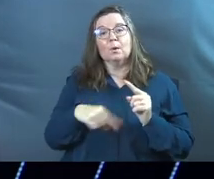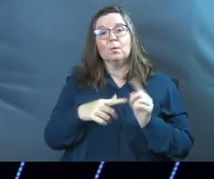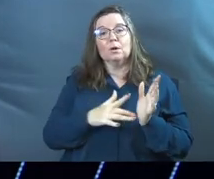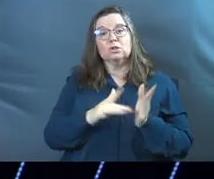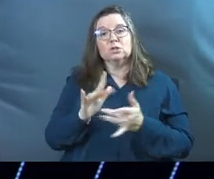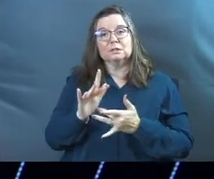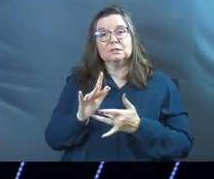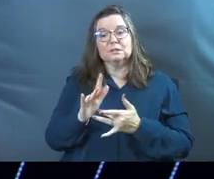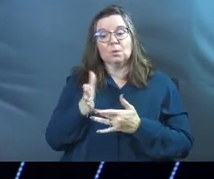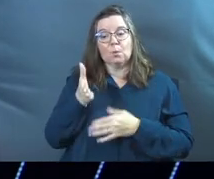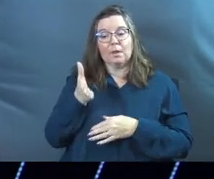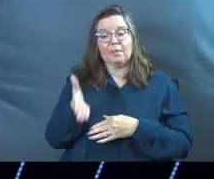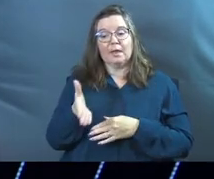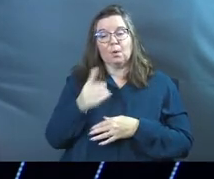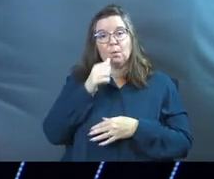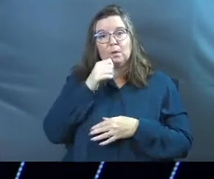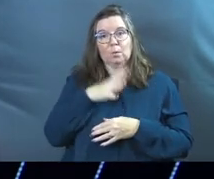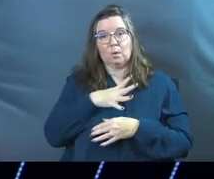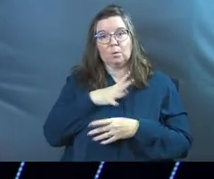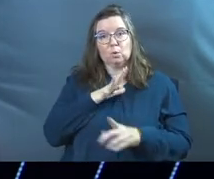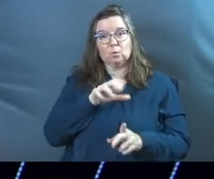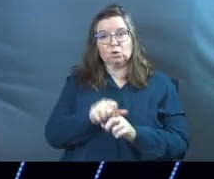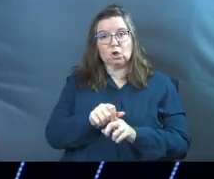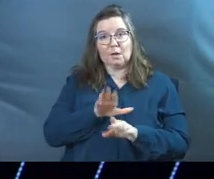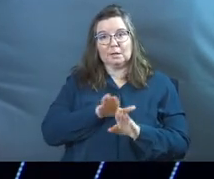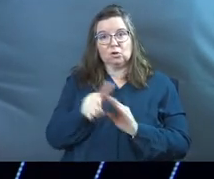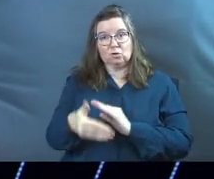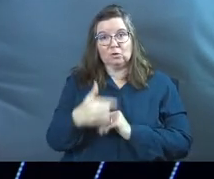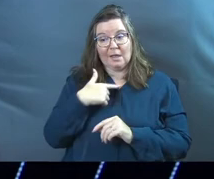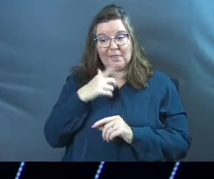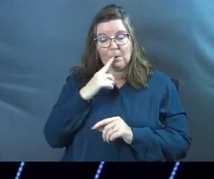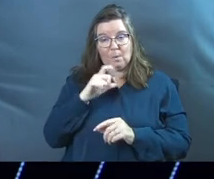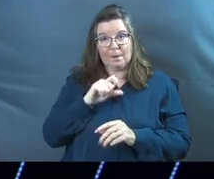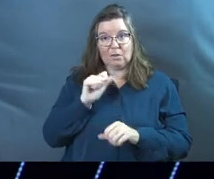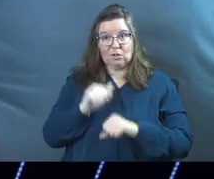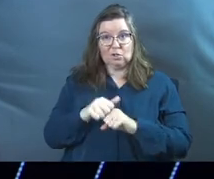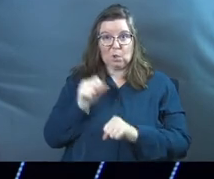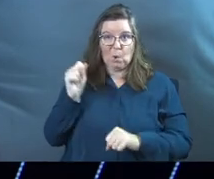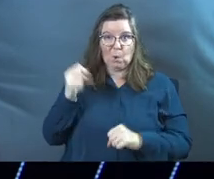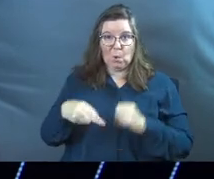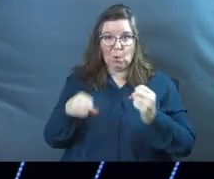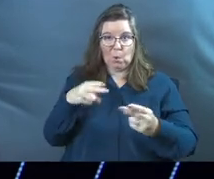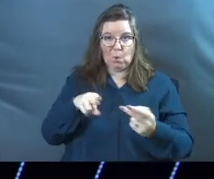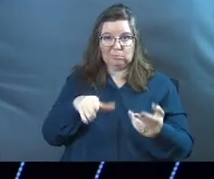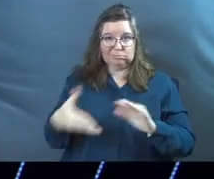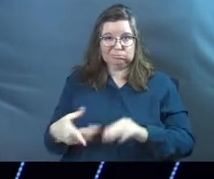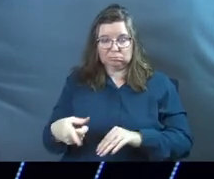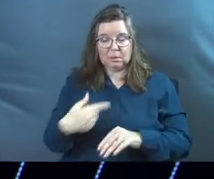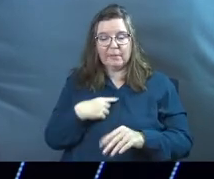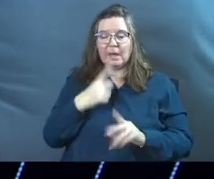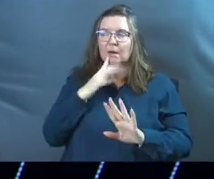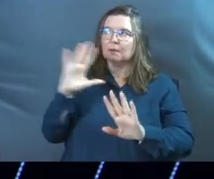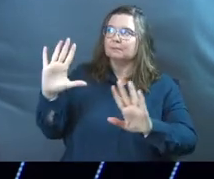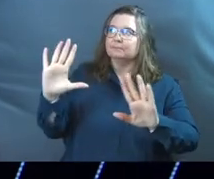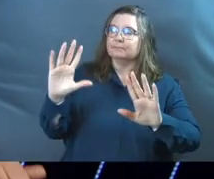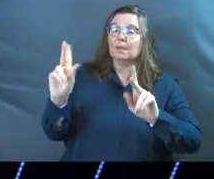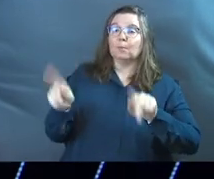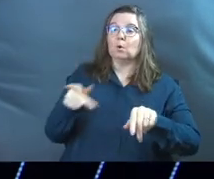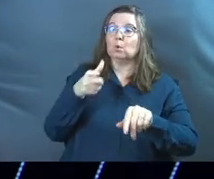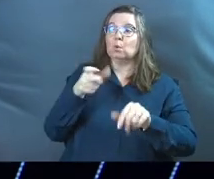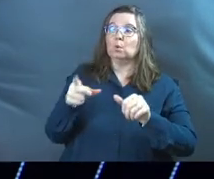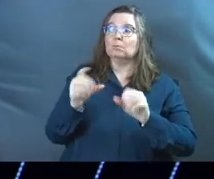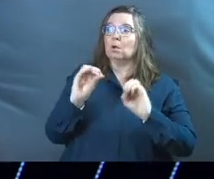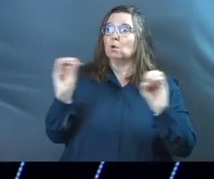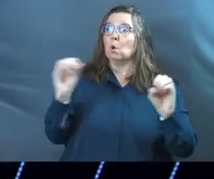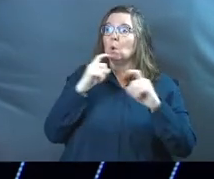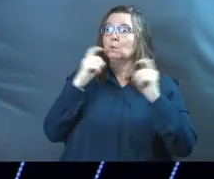Jesus was there with the woman who was caught in adultery and they were about to stone her? And he said, the person that's without sin, let them